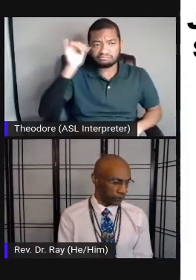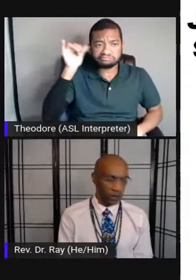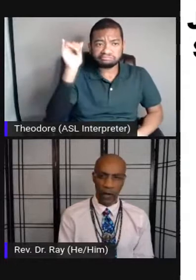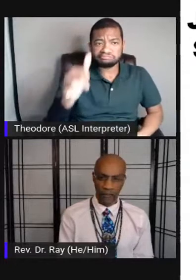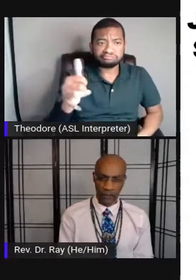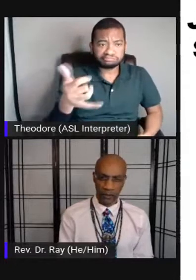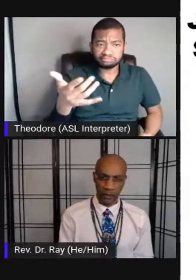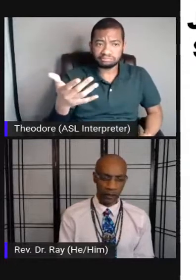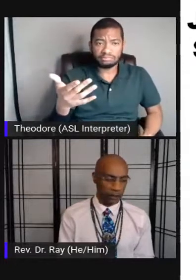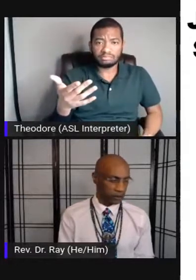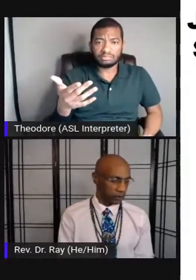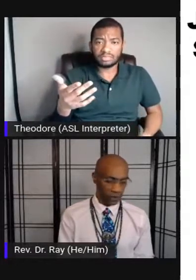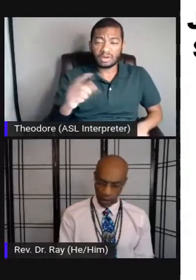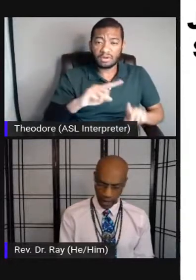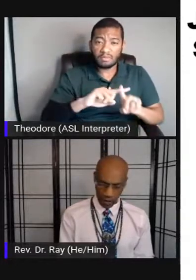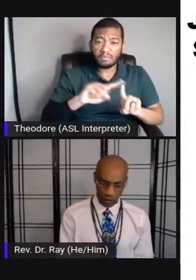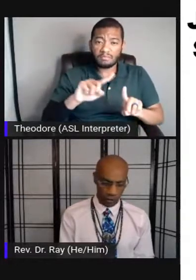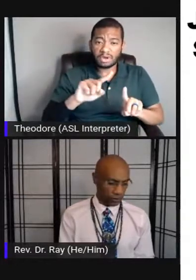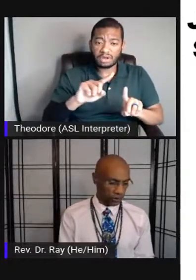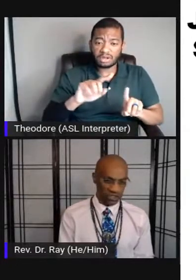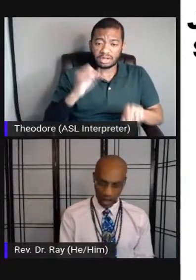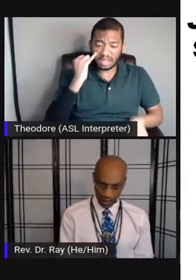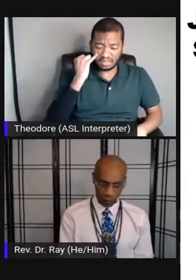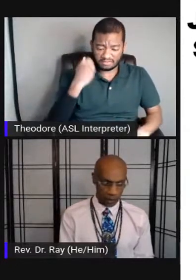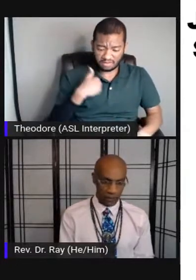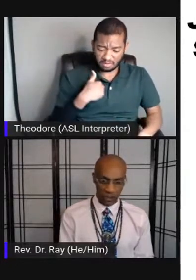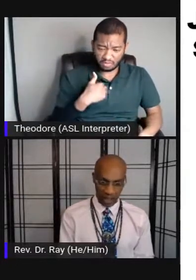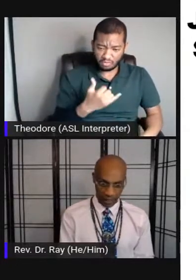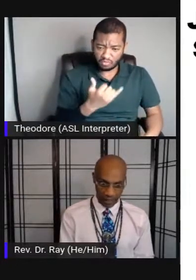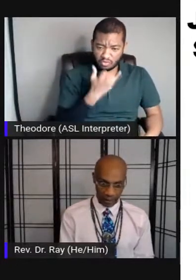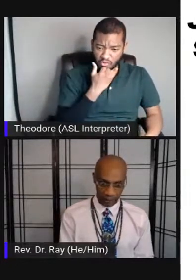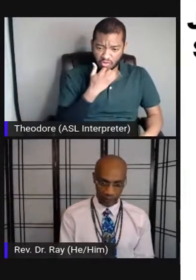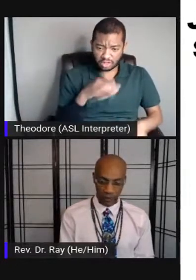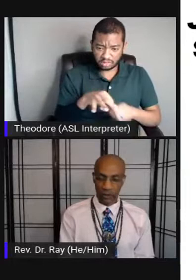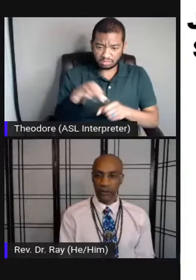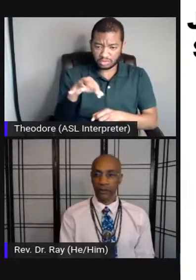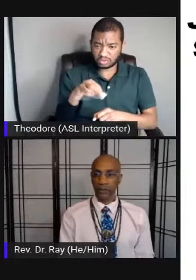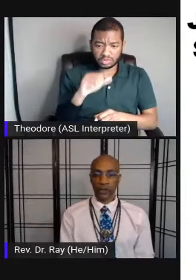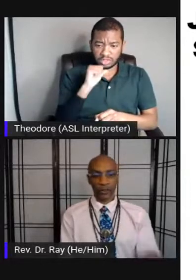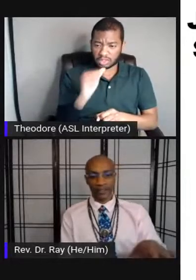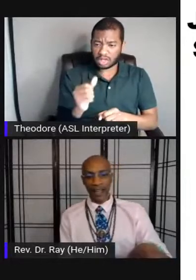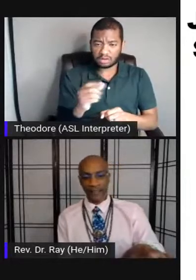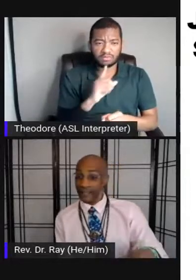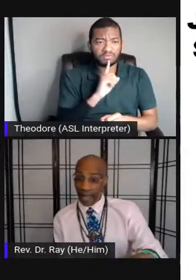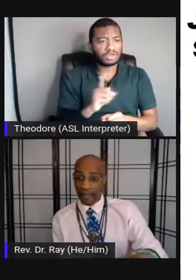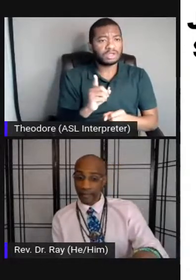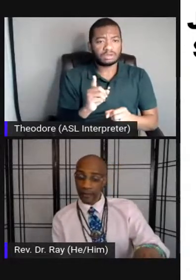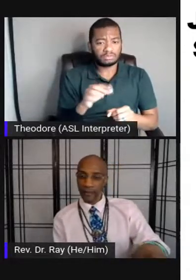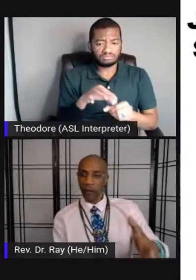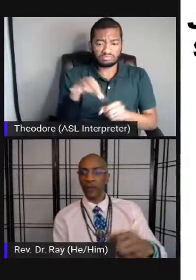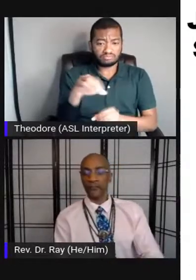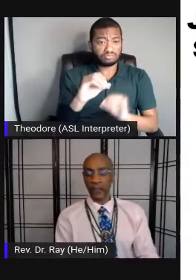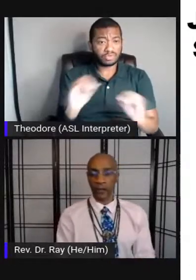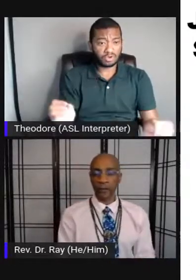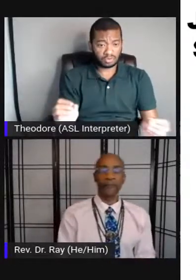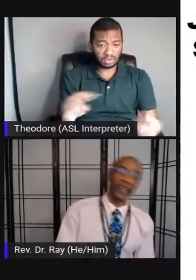What if there's no heaven, there's no hell, there's nothing? What if there's nothing? So it's not death that